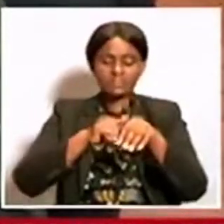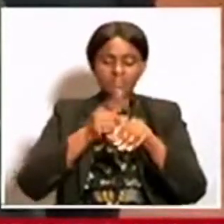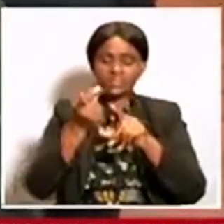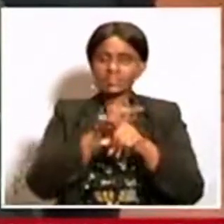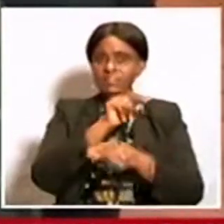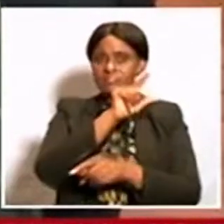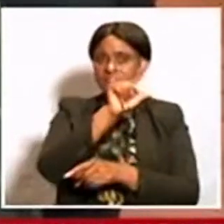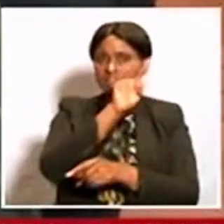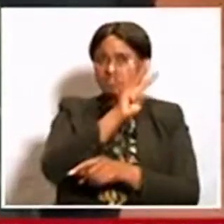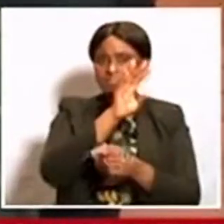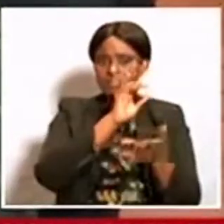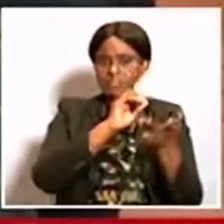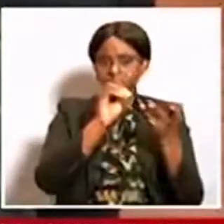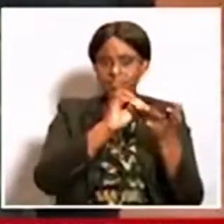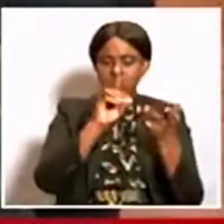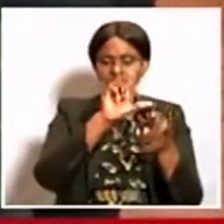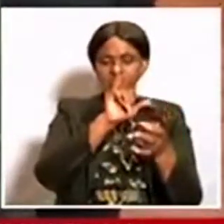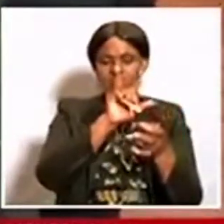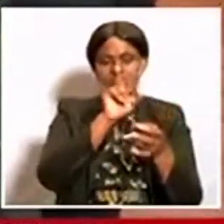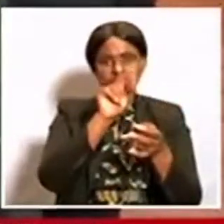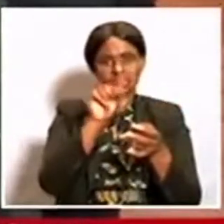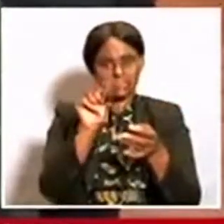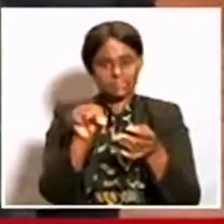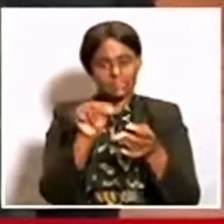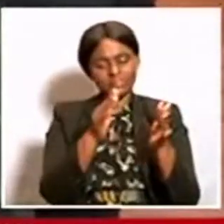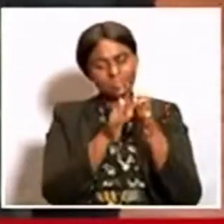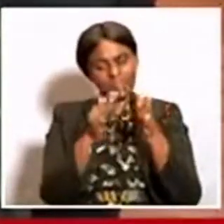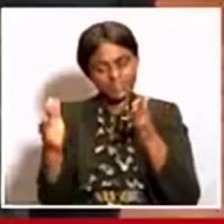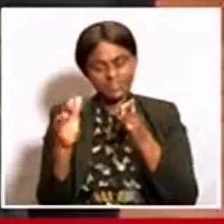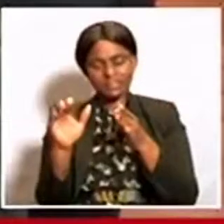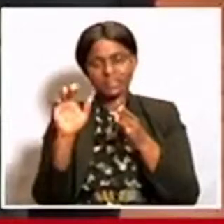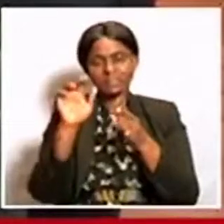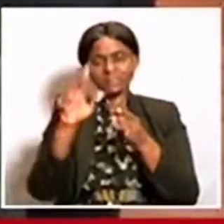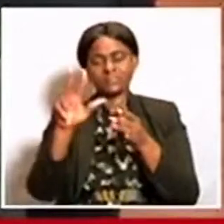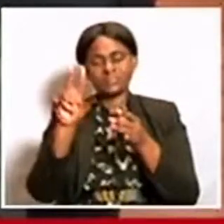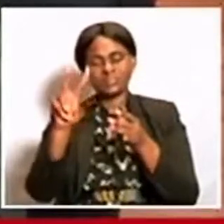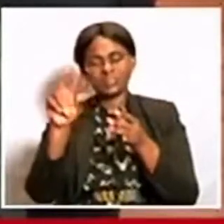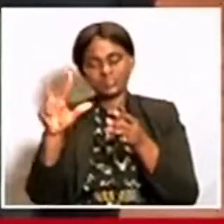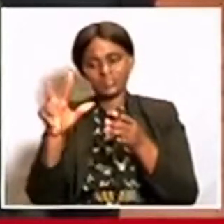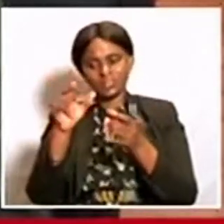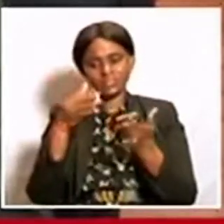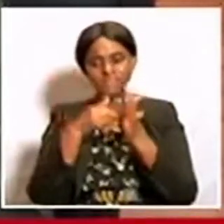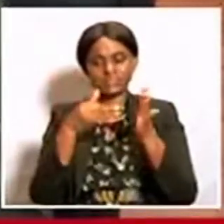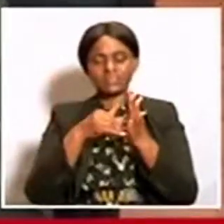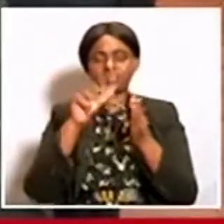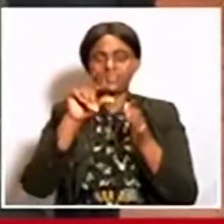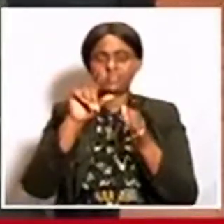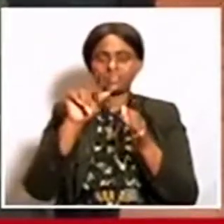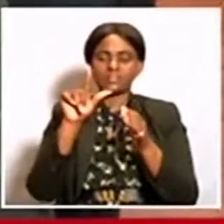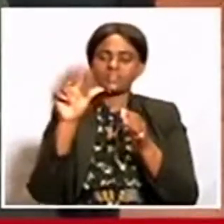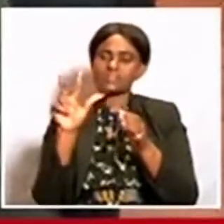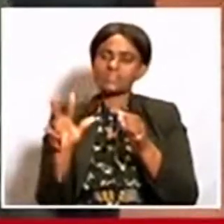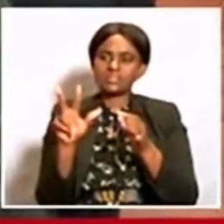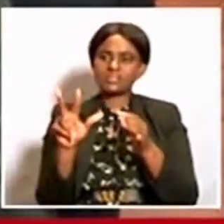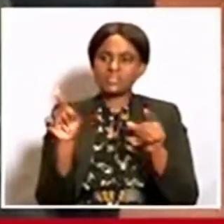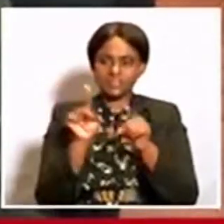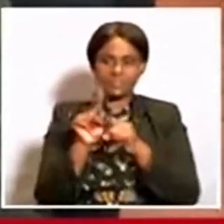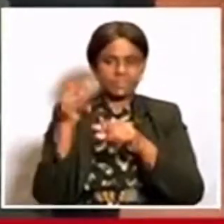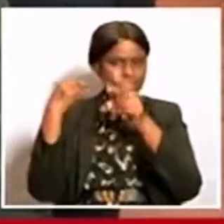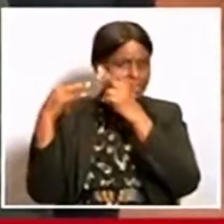from 24th October 2022 to 23rd February 2023. The